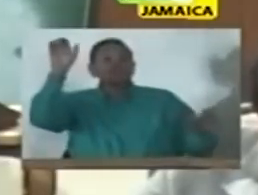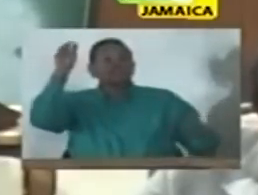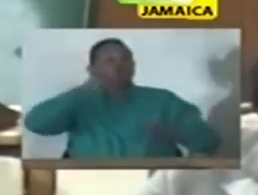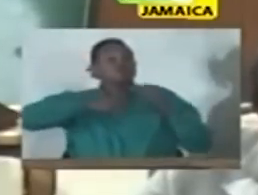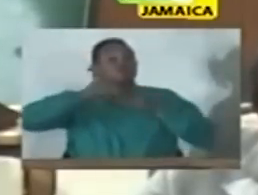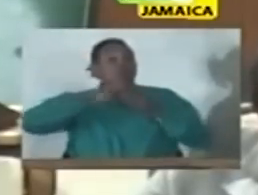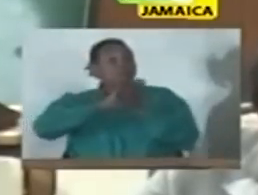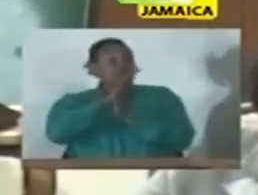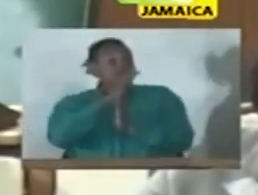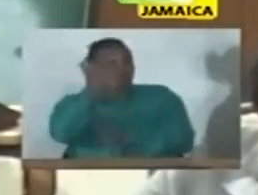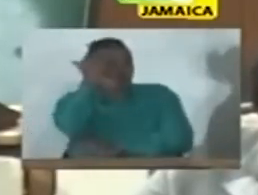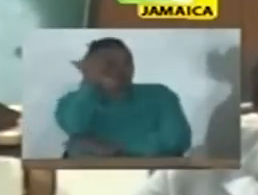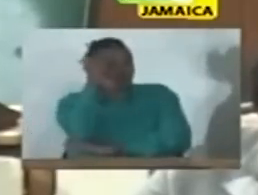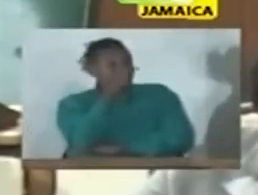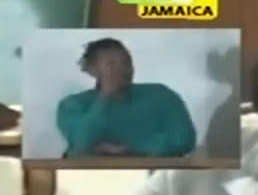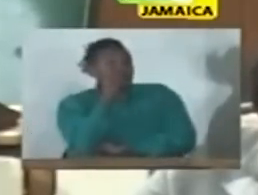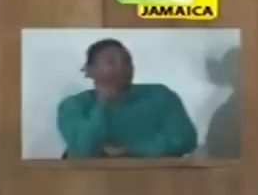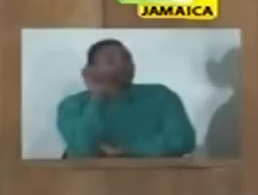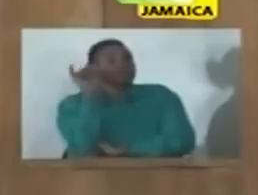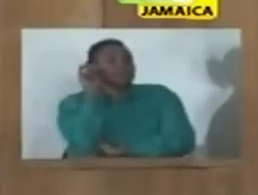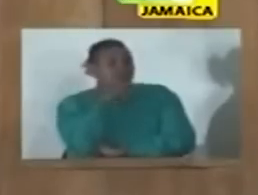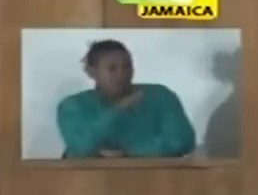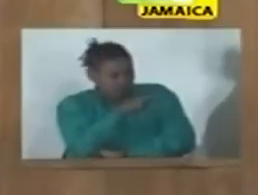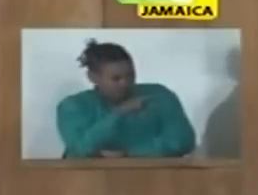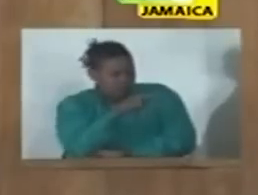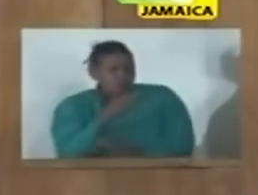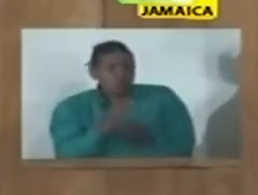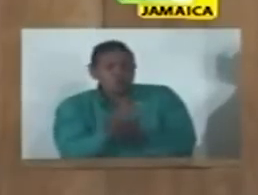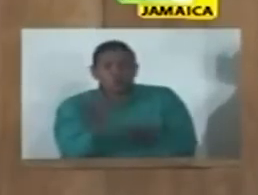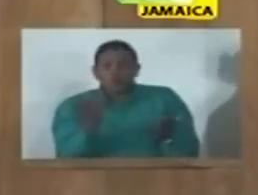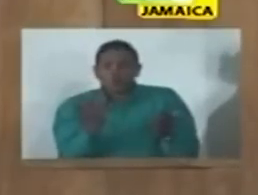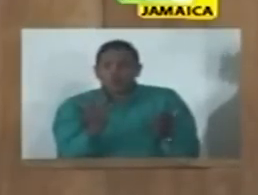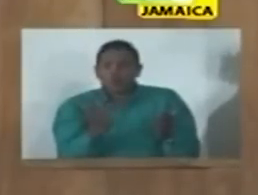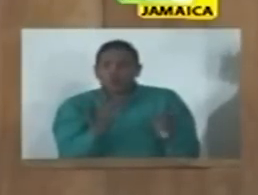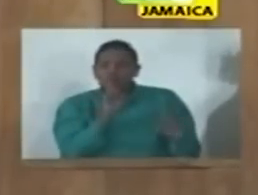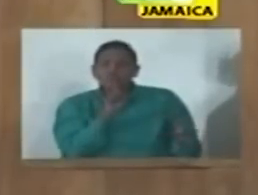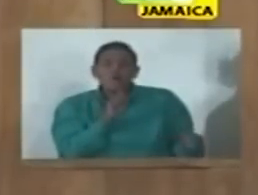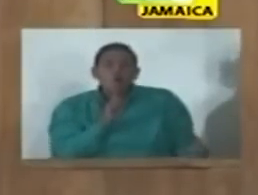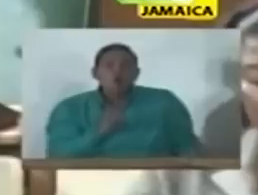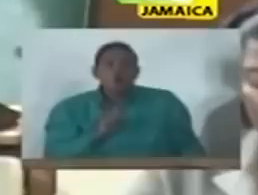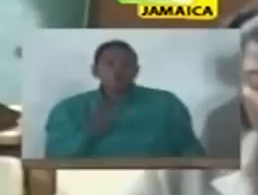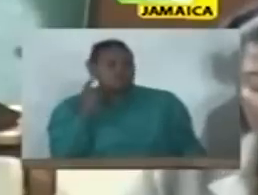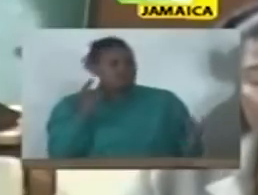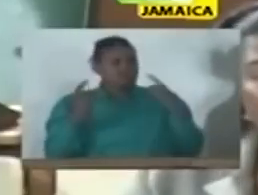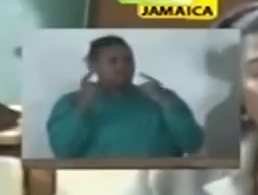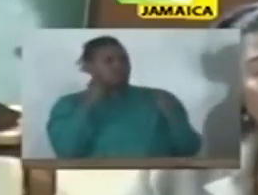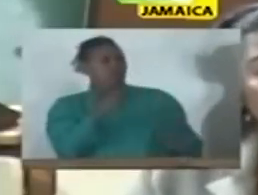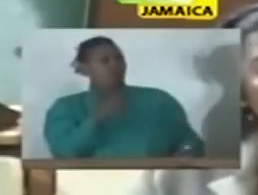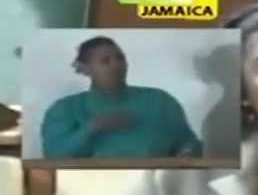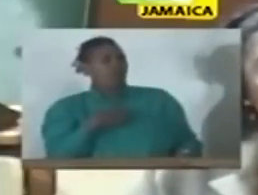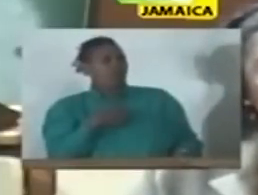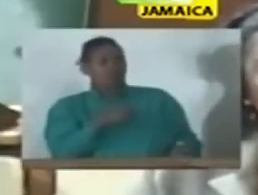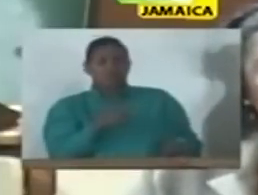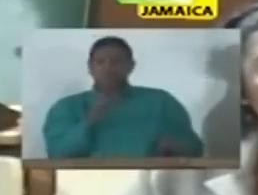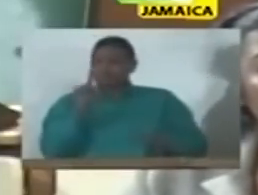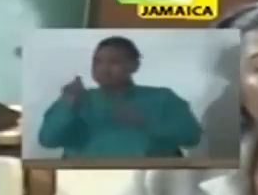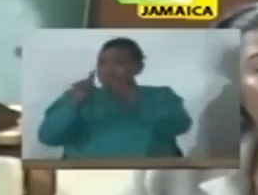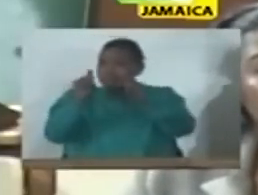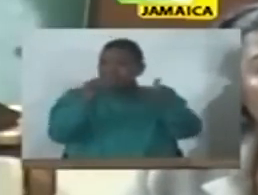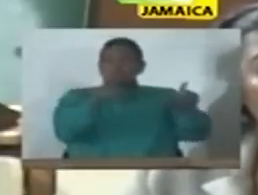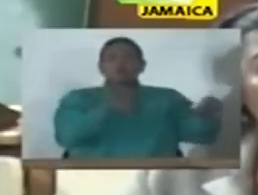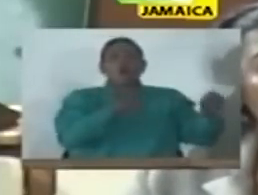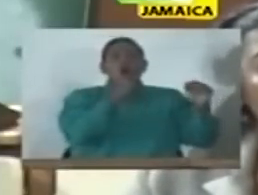this matter yesterday by virtue of the media reports. On making inquiries, we were able to